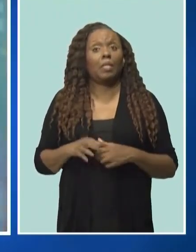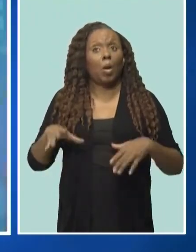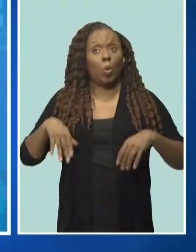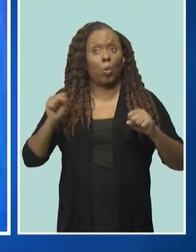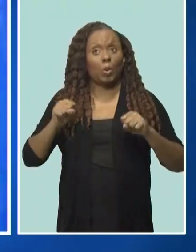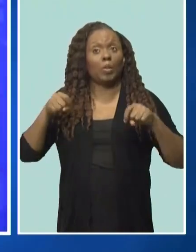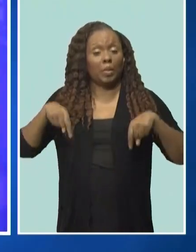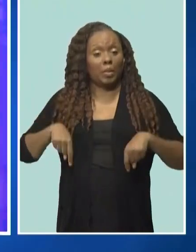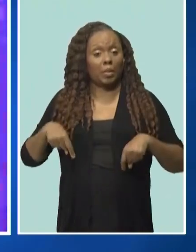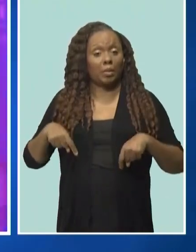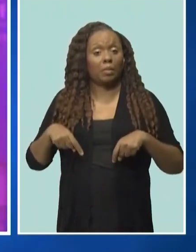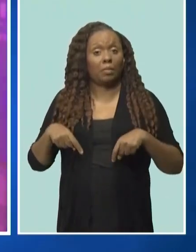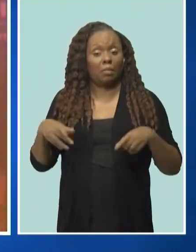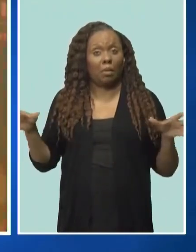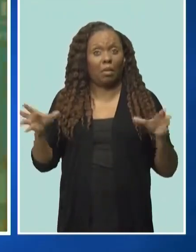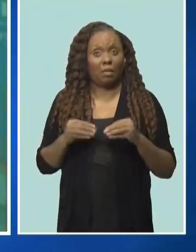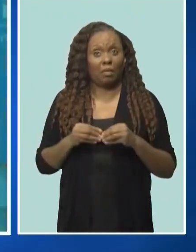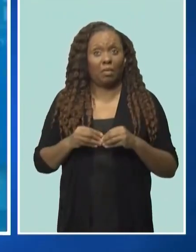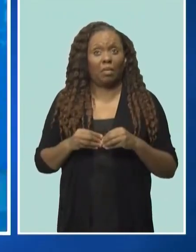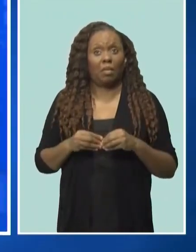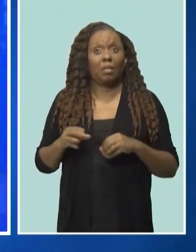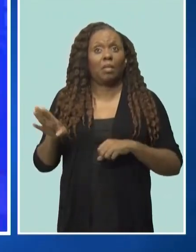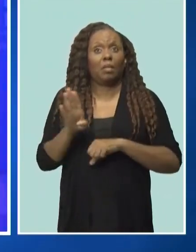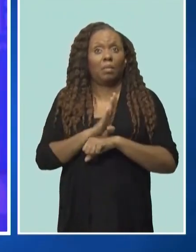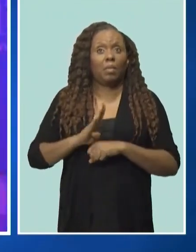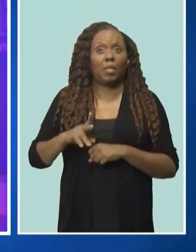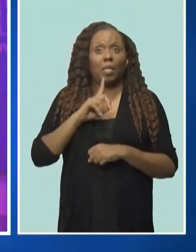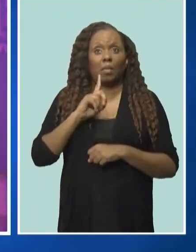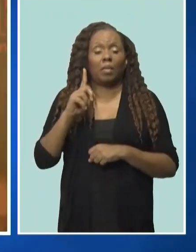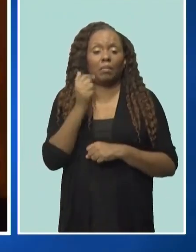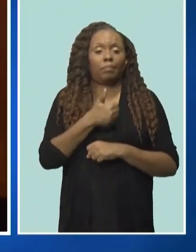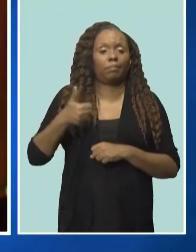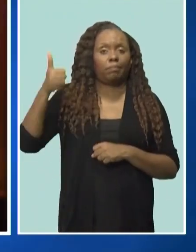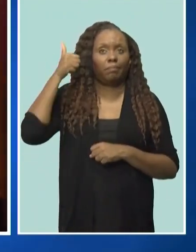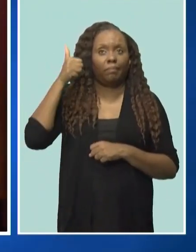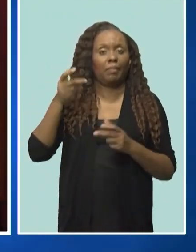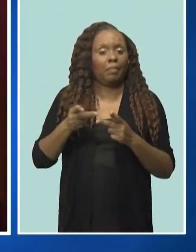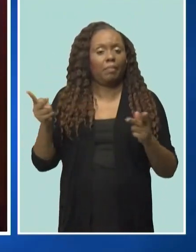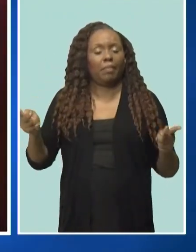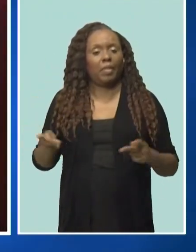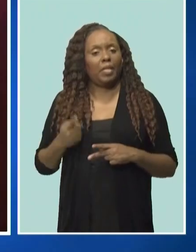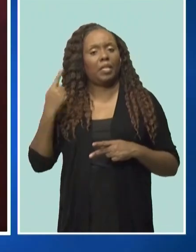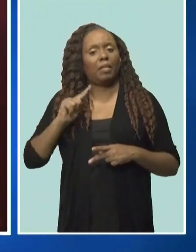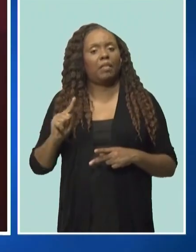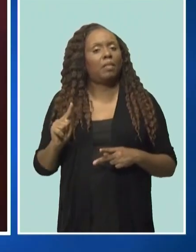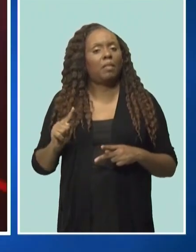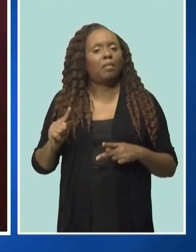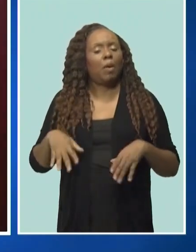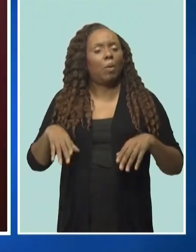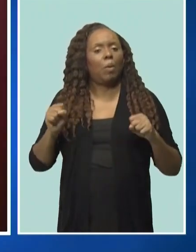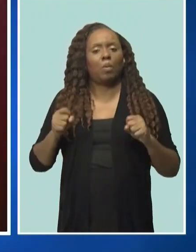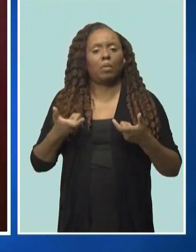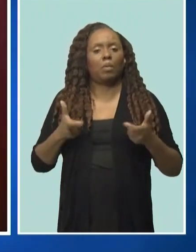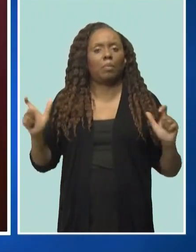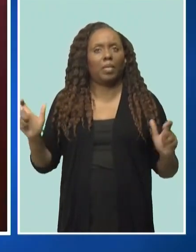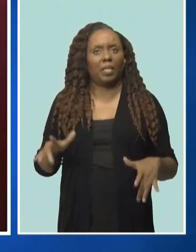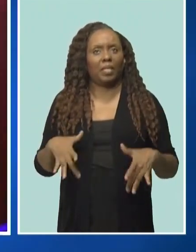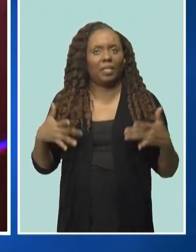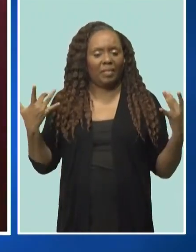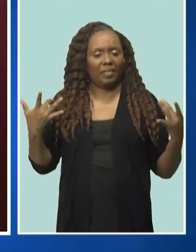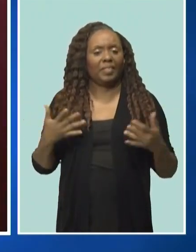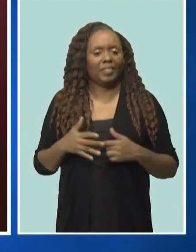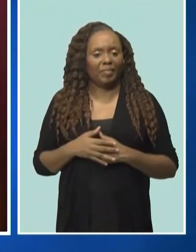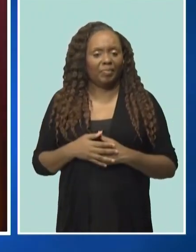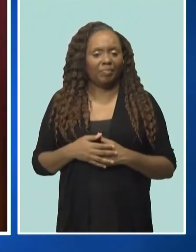will strengthen Barbados' position as a premier destination for hosting MICE events. Trevor Thorpe for the